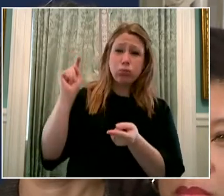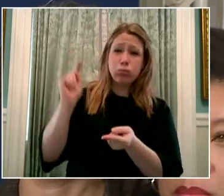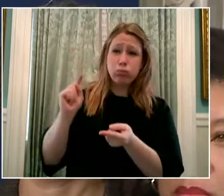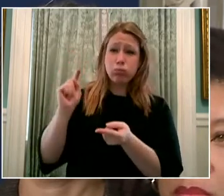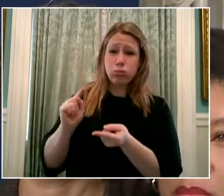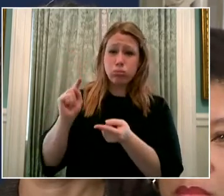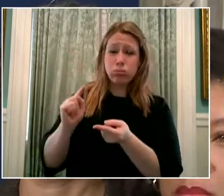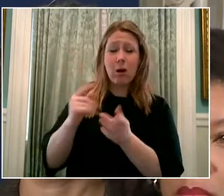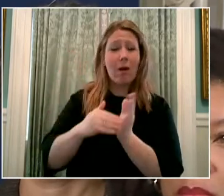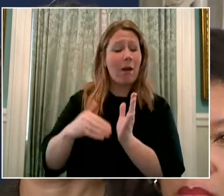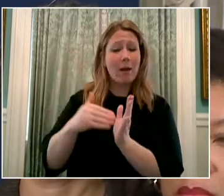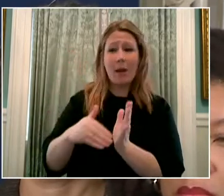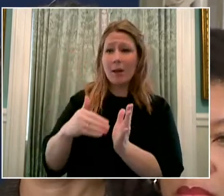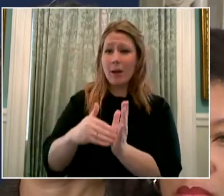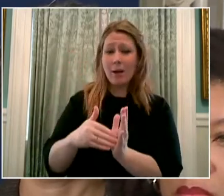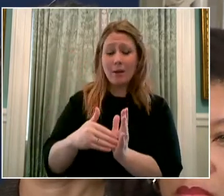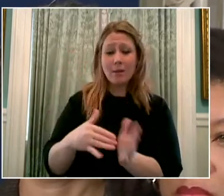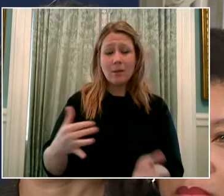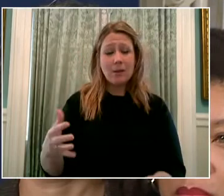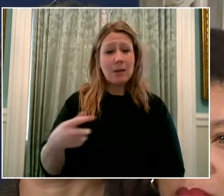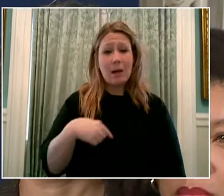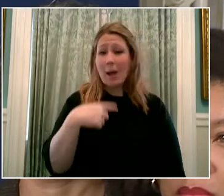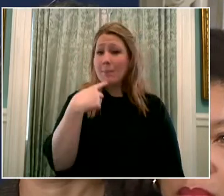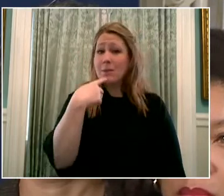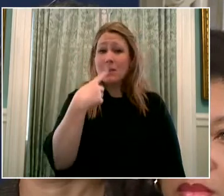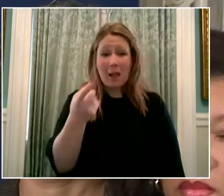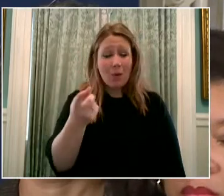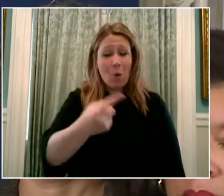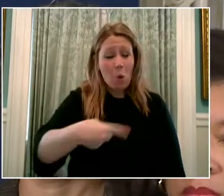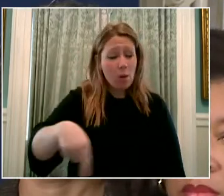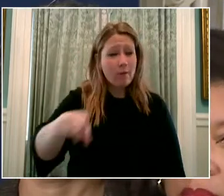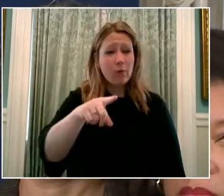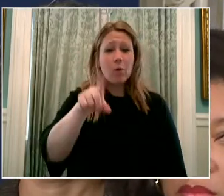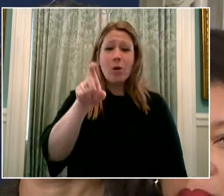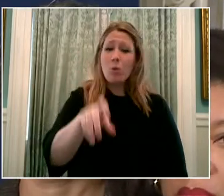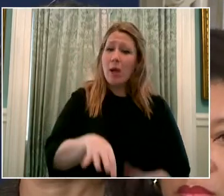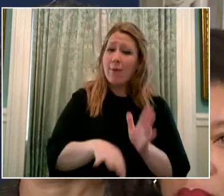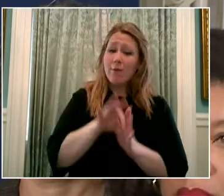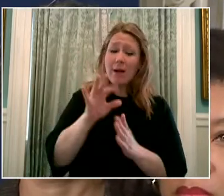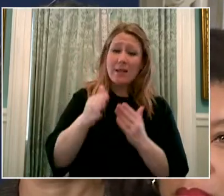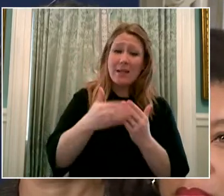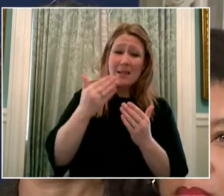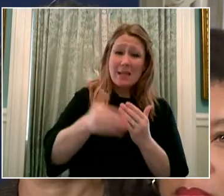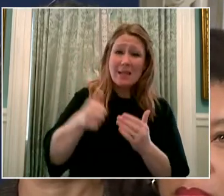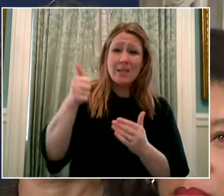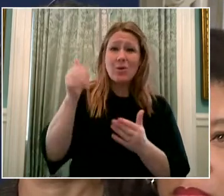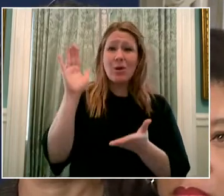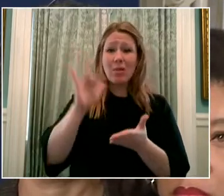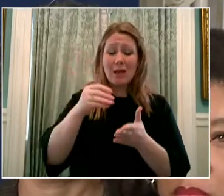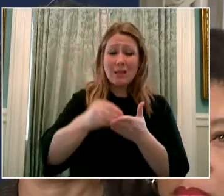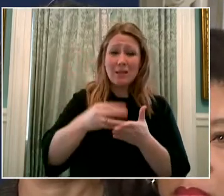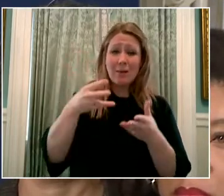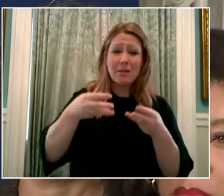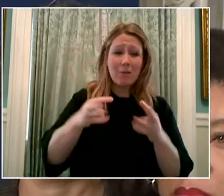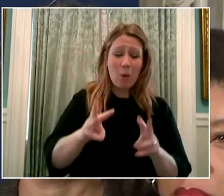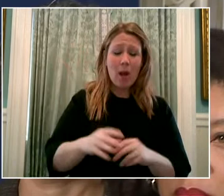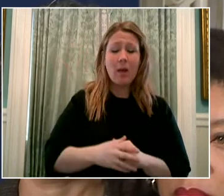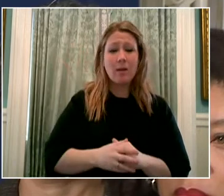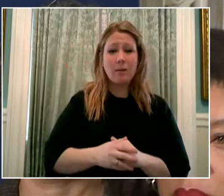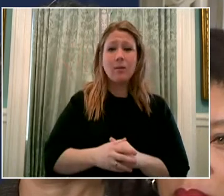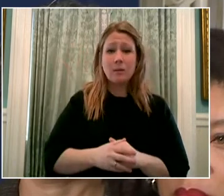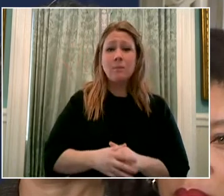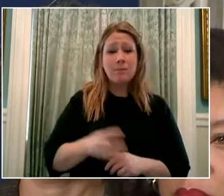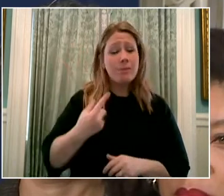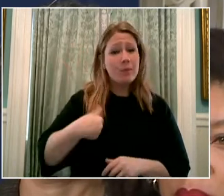we have to find an easier and less expensive way to do so. We have been doing the same. When you break down the cost, we're dealing